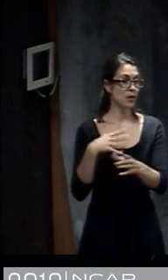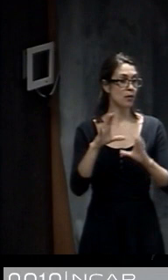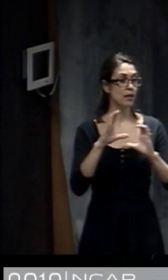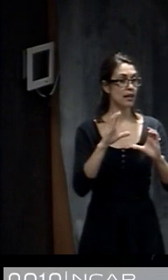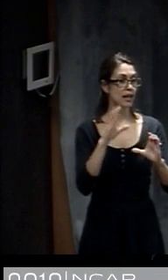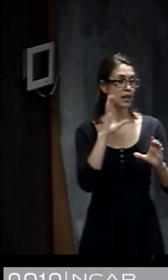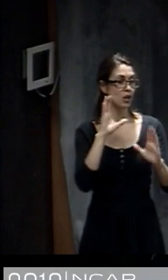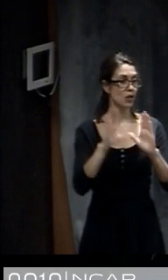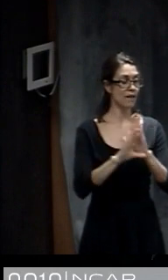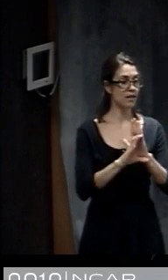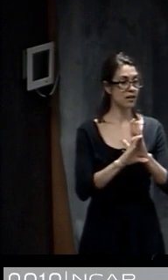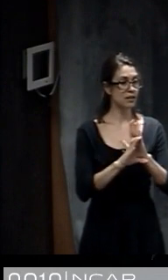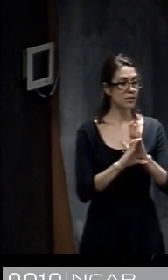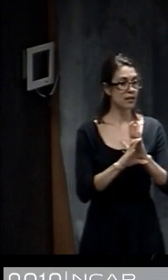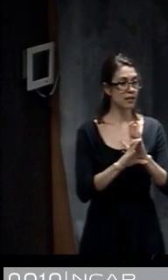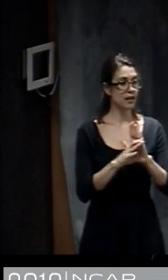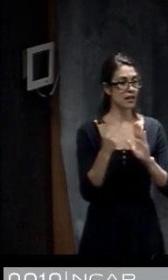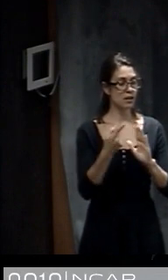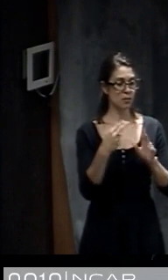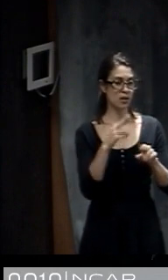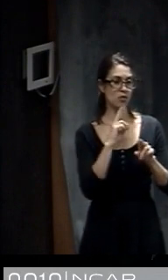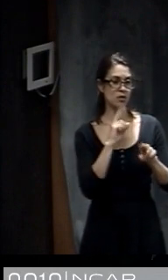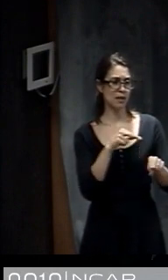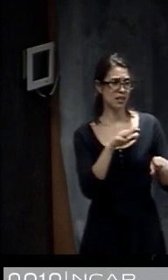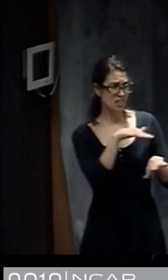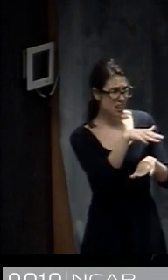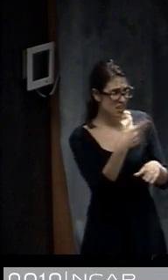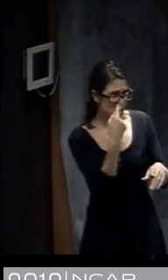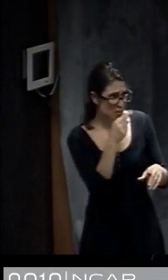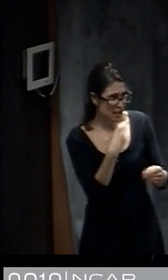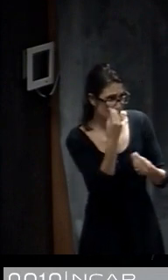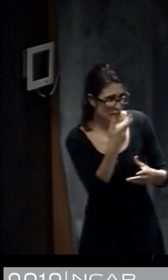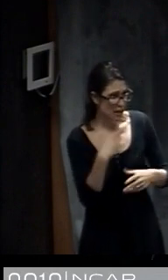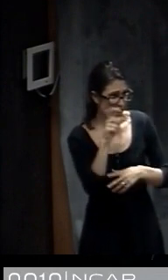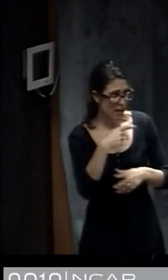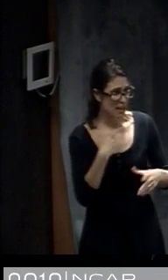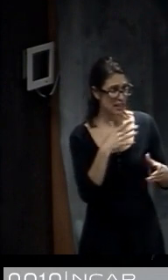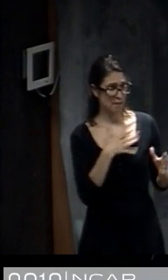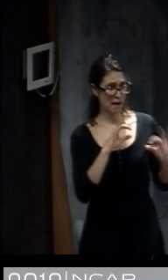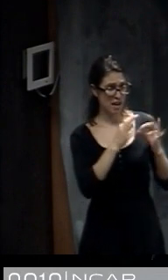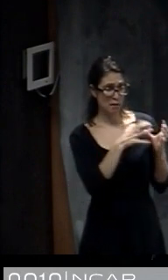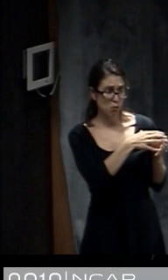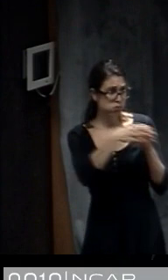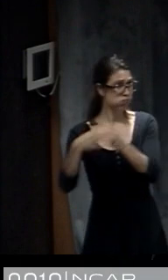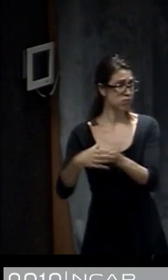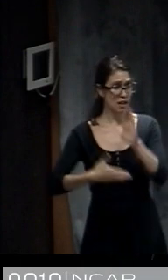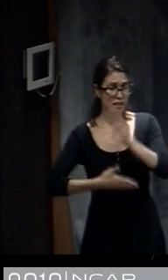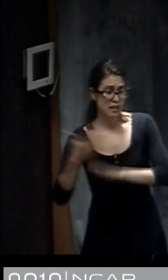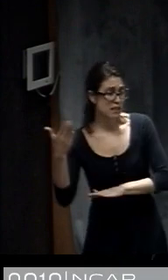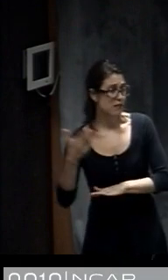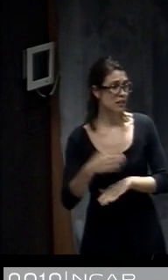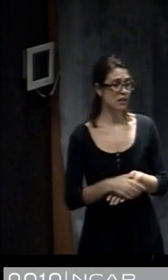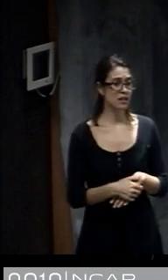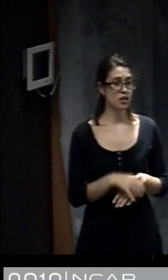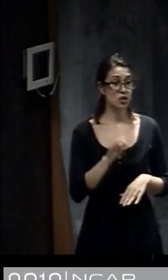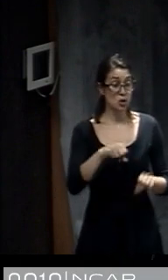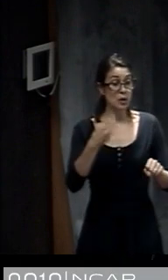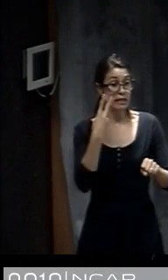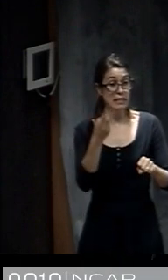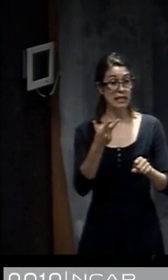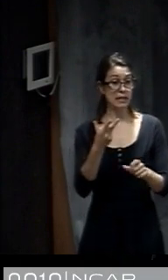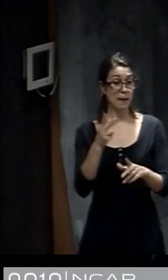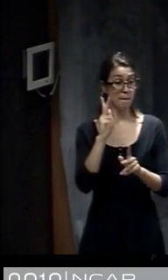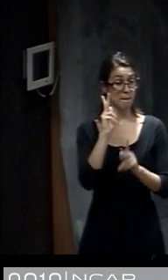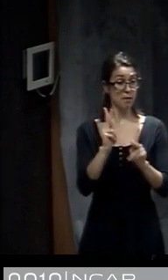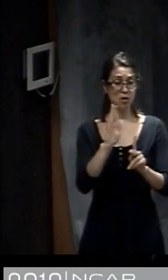the storm and someone responds right back saying, could you please tell me if I need to get my family out of this mobile home and says where they are. So you can really see from this what people are thinking about